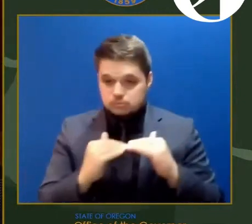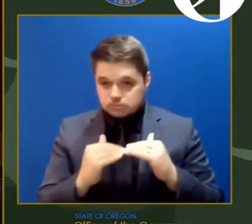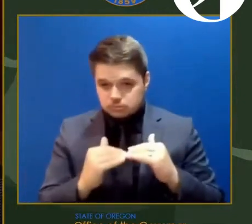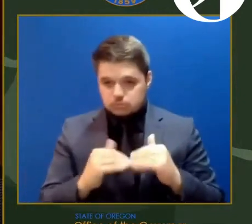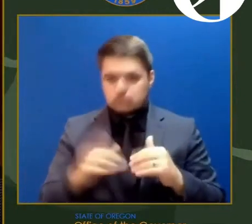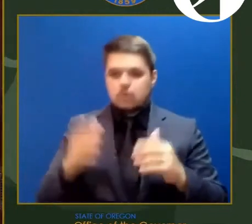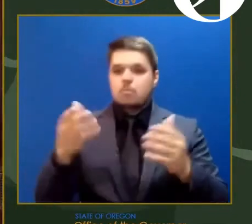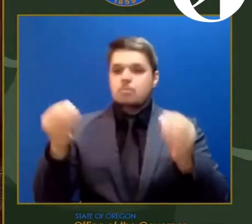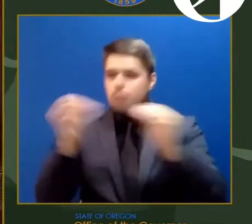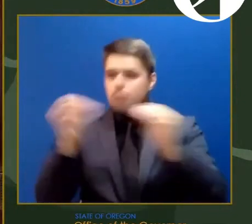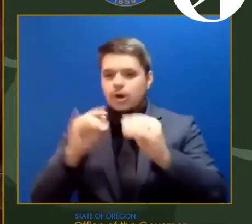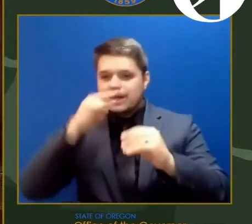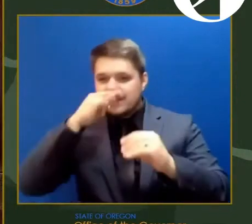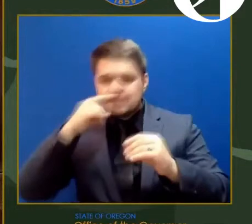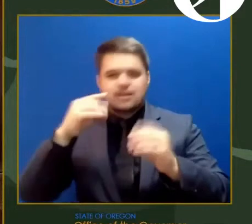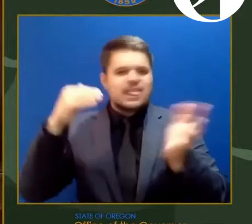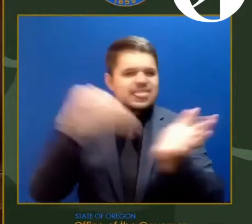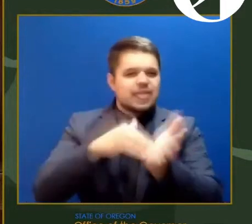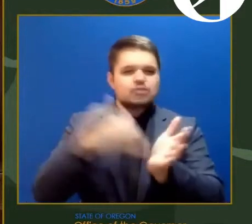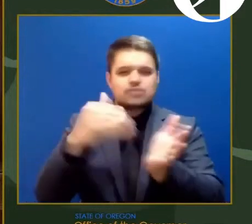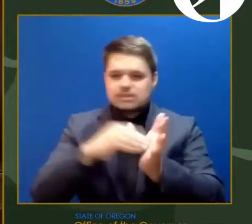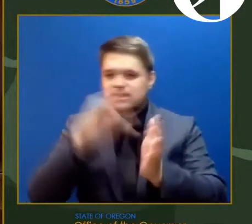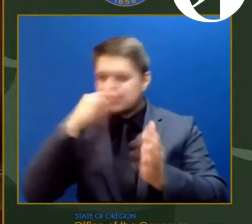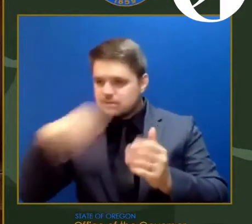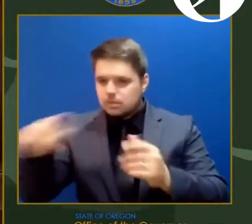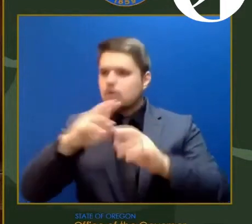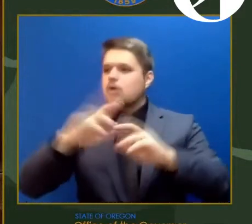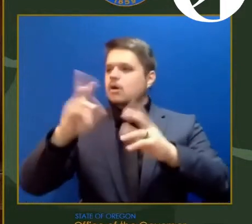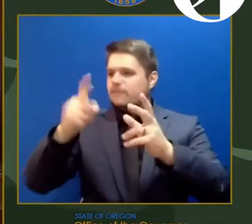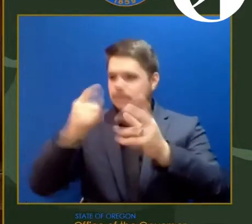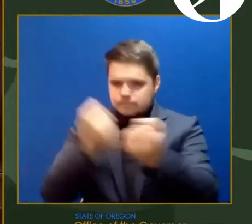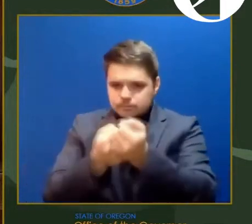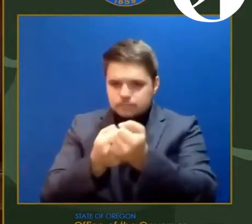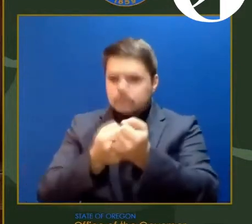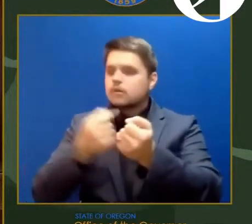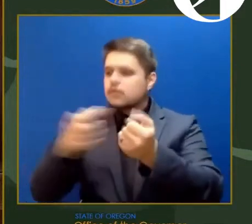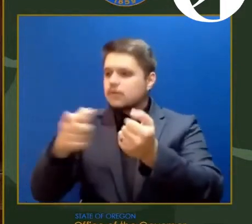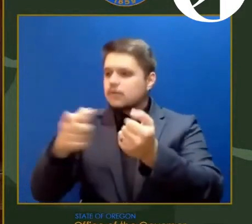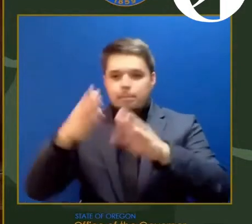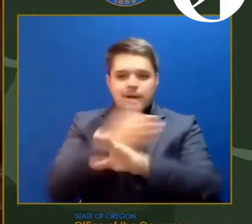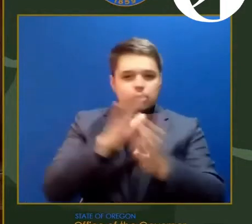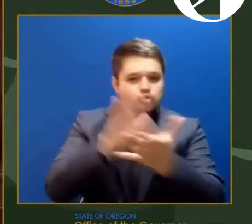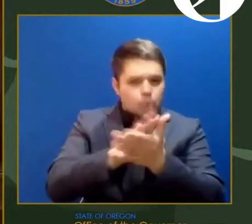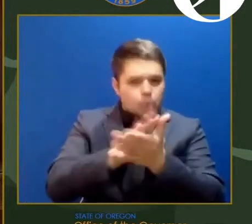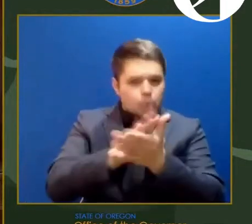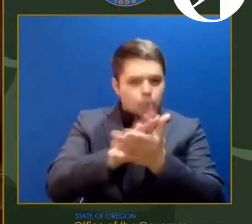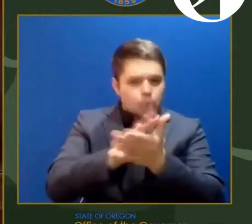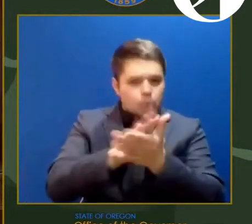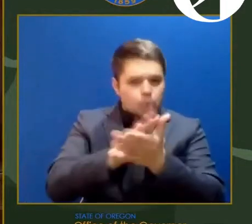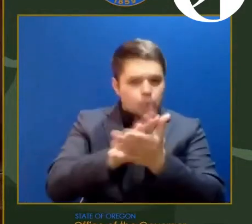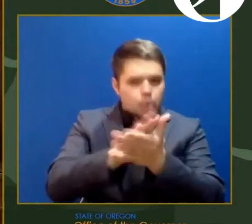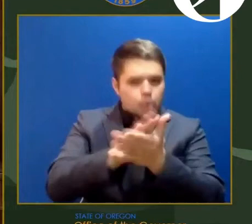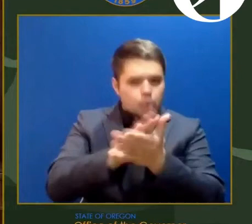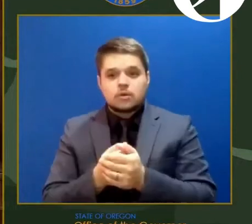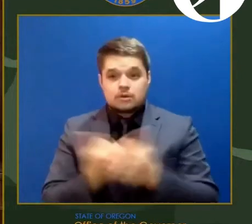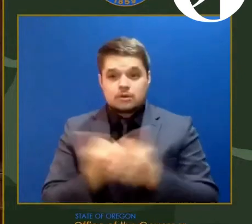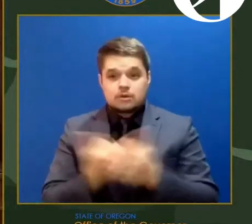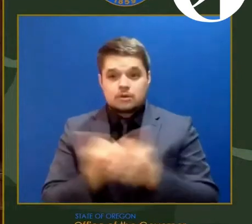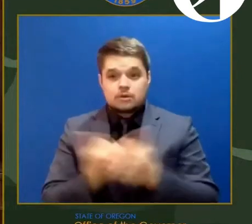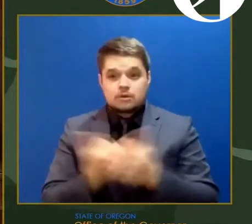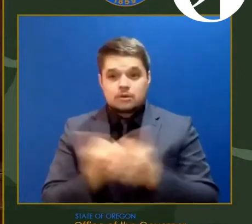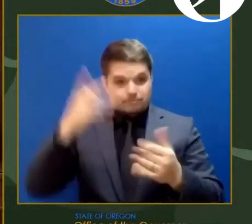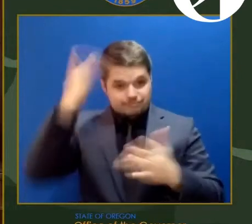preschool promise. No one should be kicked out of their home in the midst of a pandemic.